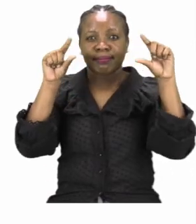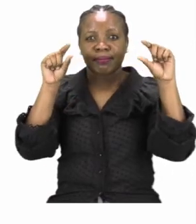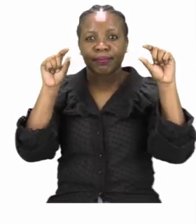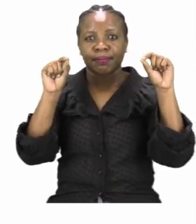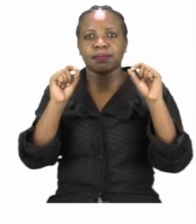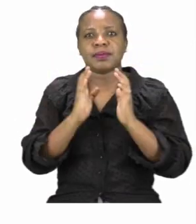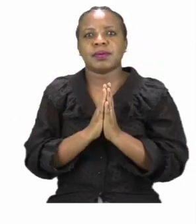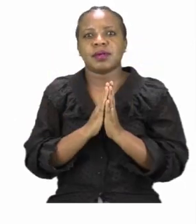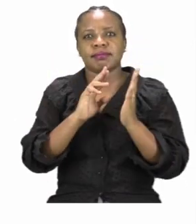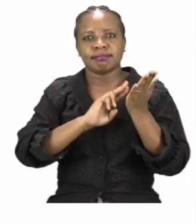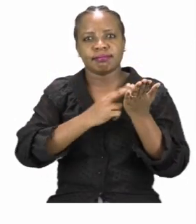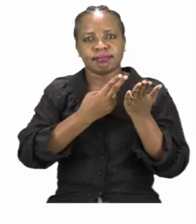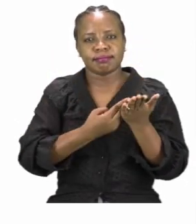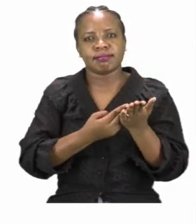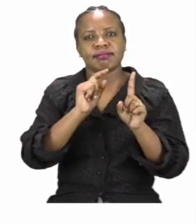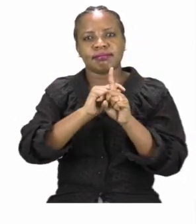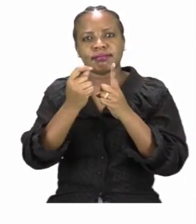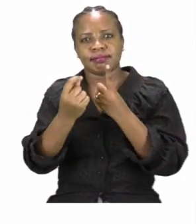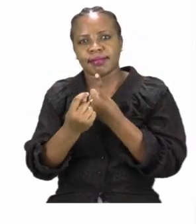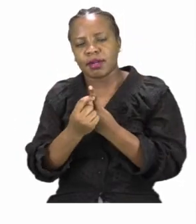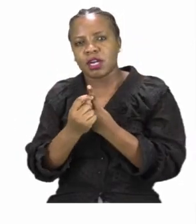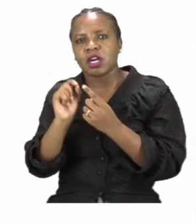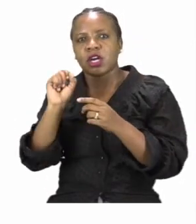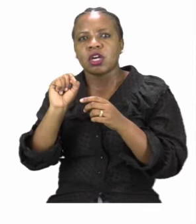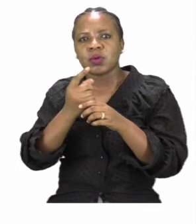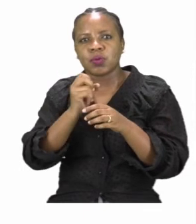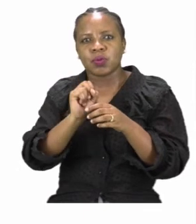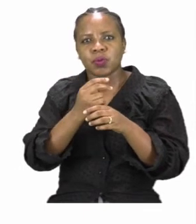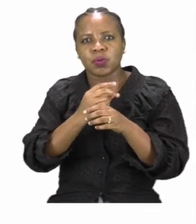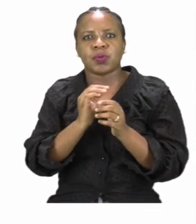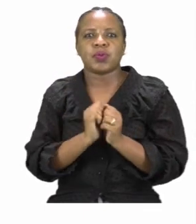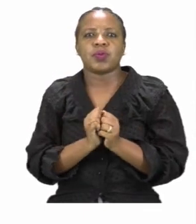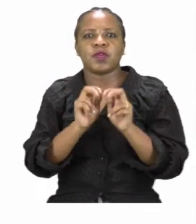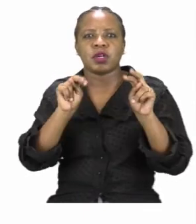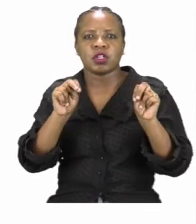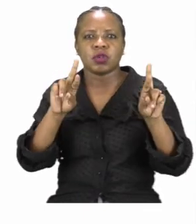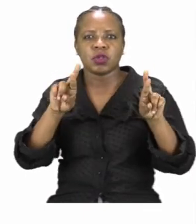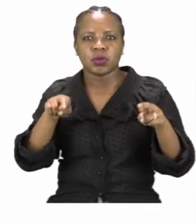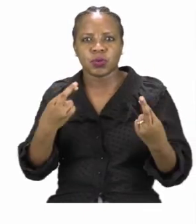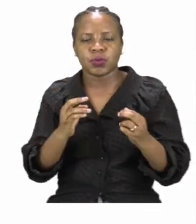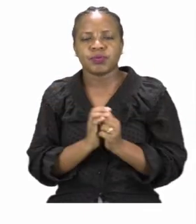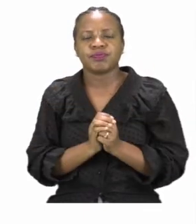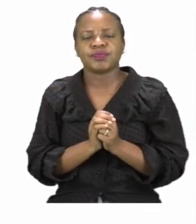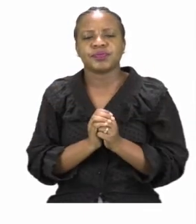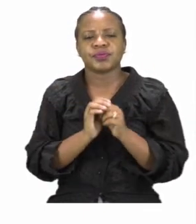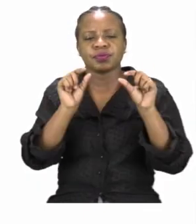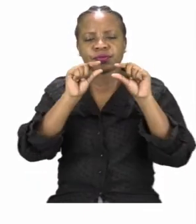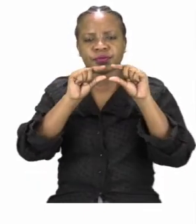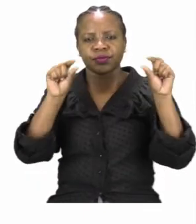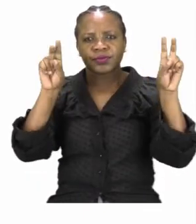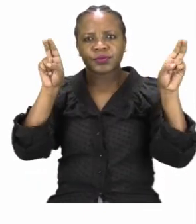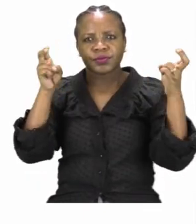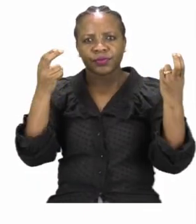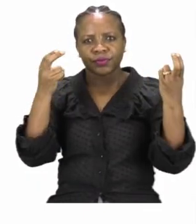our natural resources. The motto, Unity, Liberty,